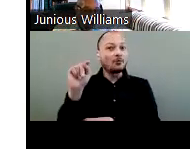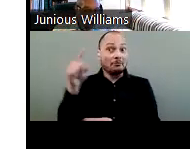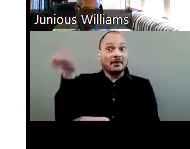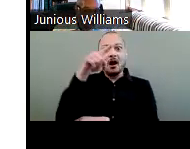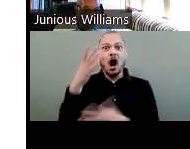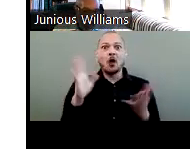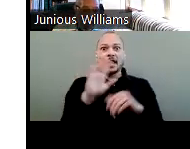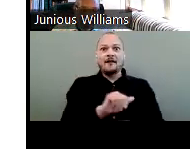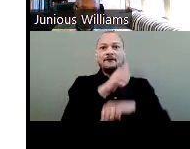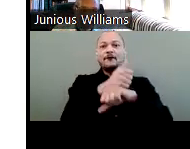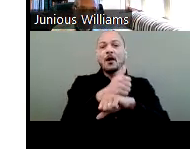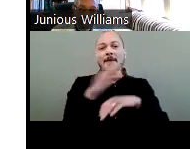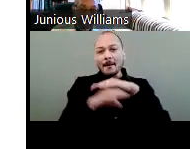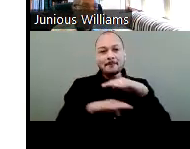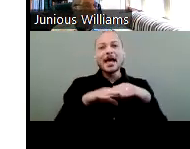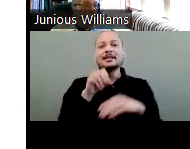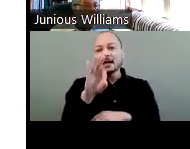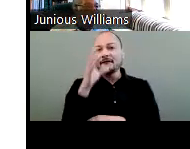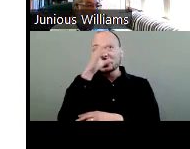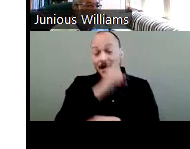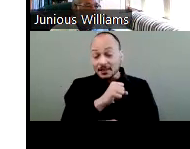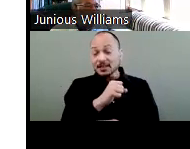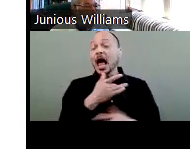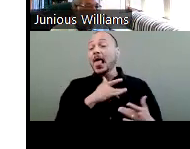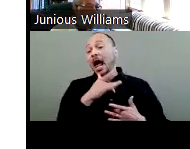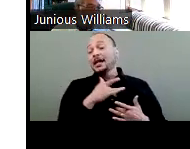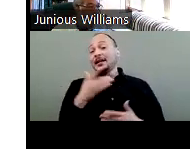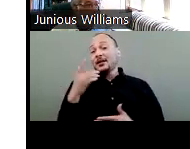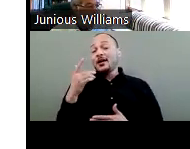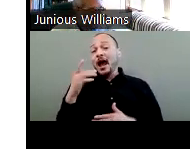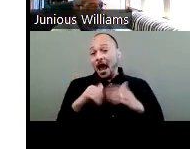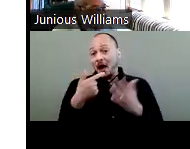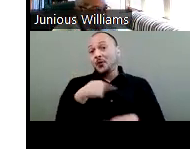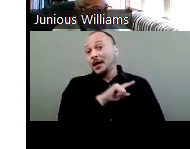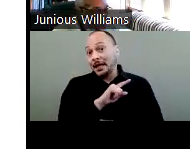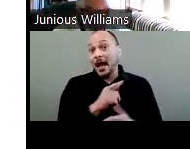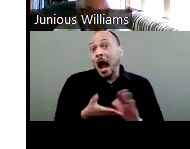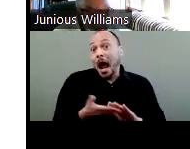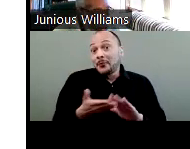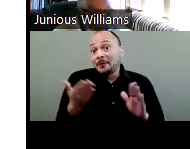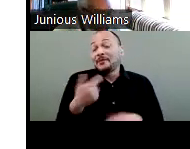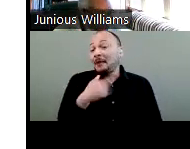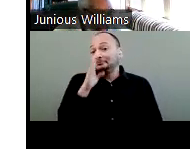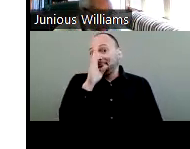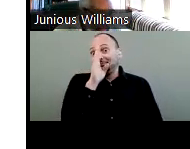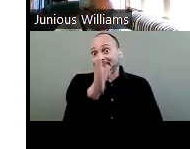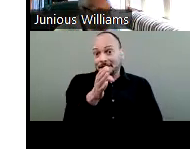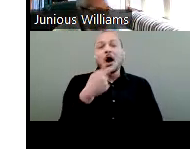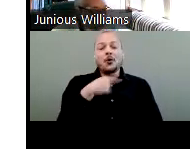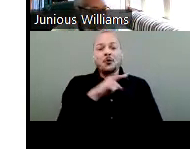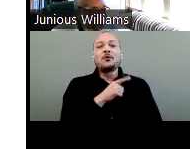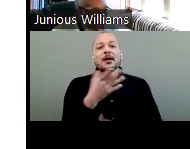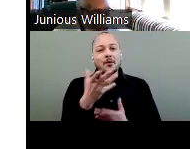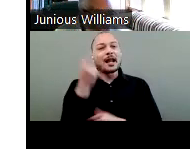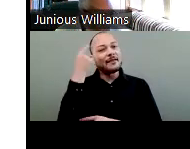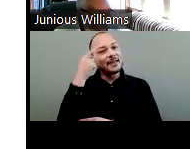a base of assumptions that are likely to be what we operate. Let me cut to the chase. We like to think of ourselves